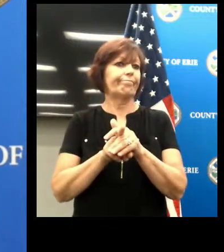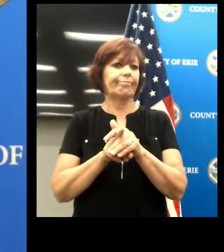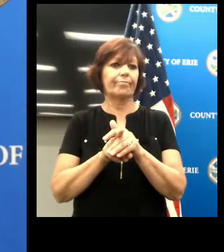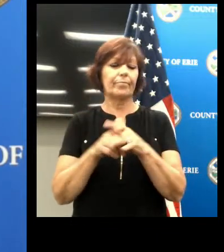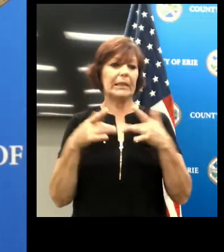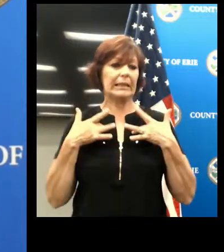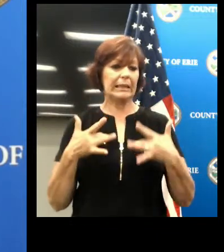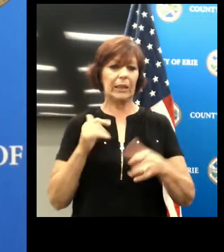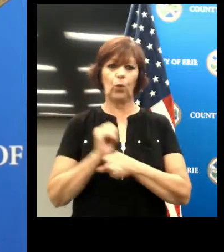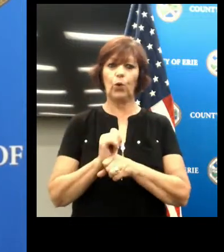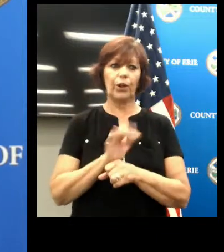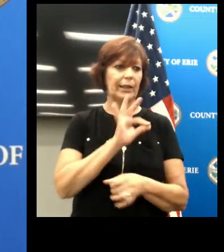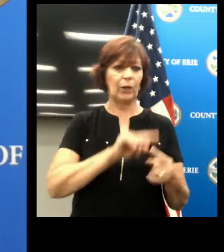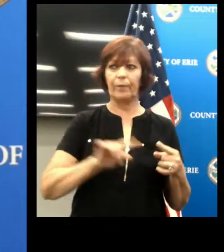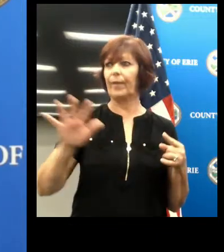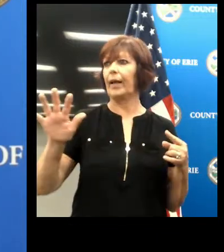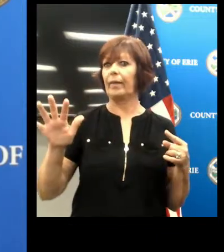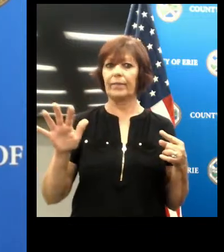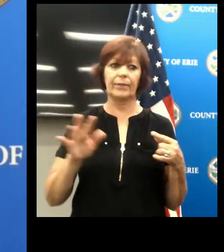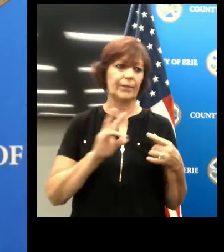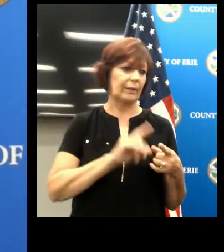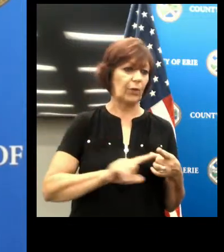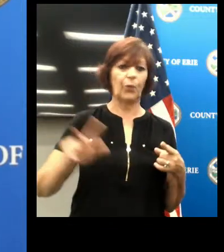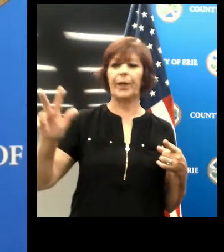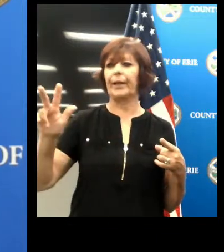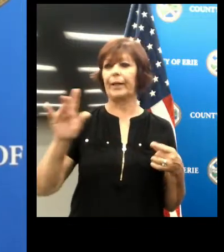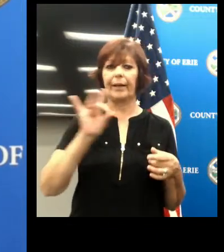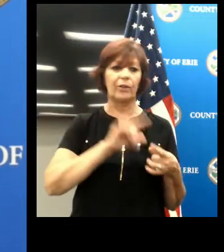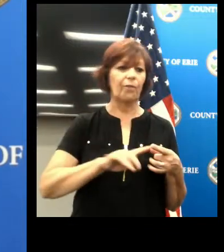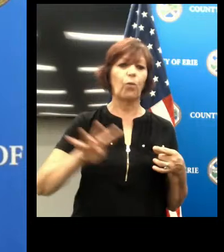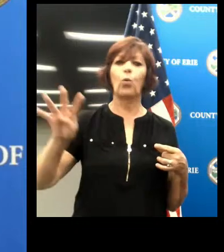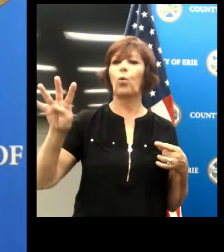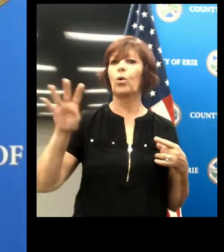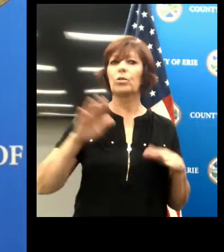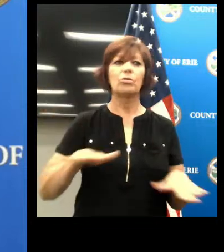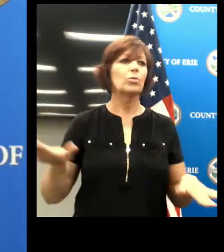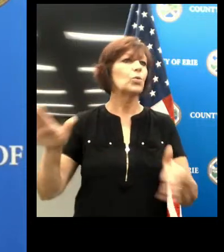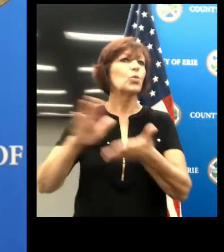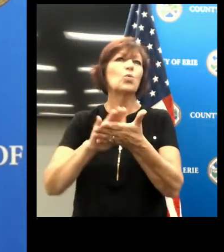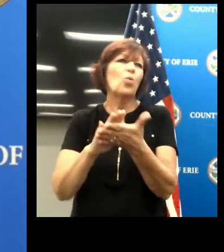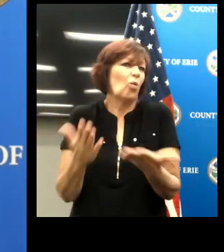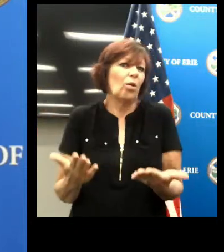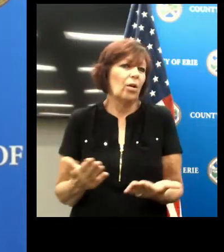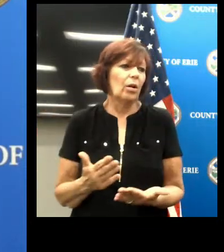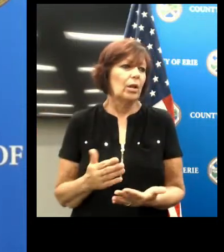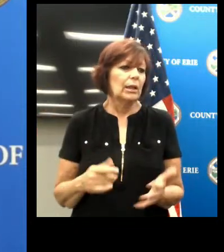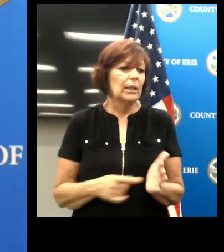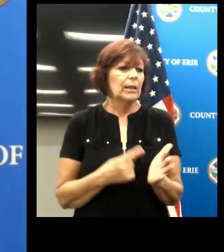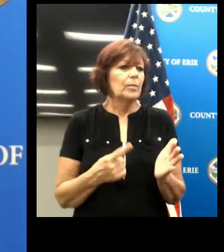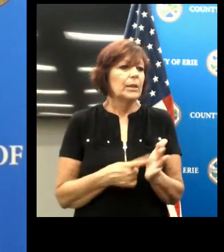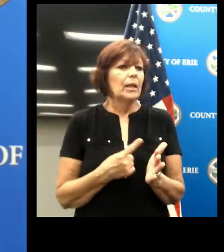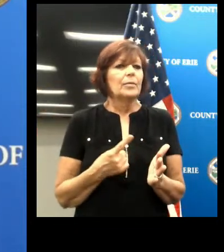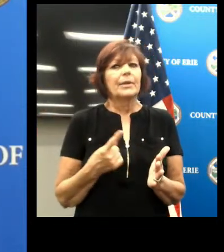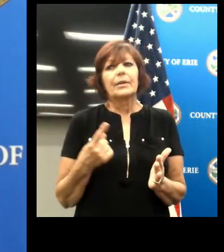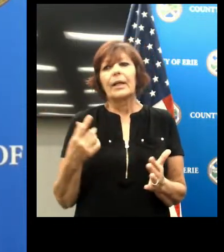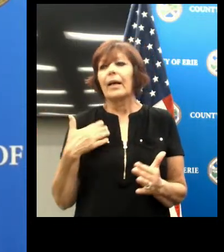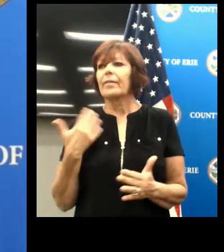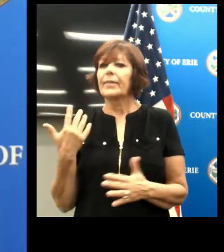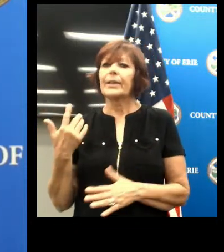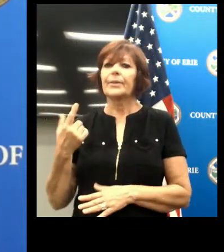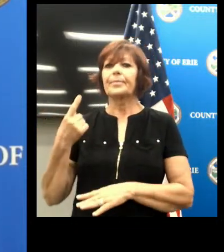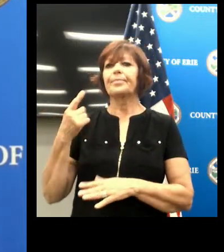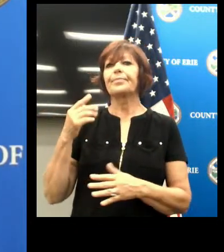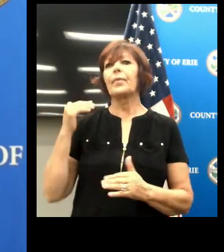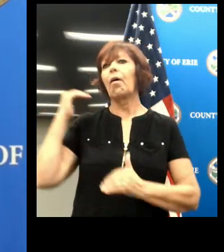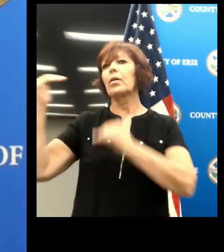work 9 to 5 or 7 to 3, 8 to 4, and their children would be at school, or sometimes you have adult respite facilities in which